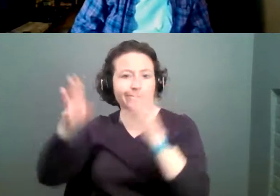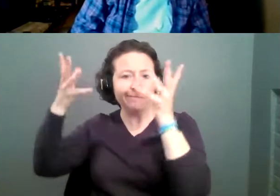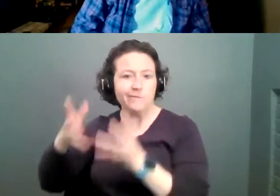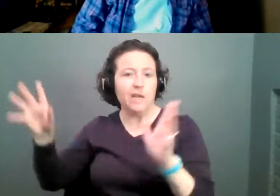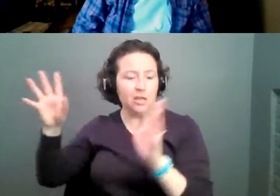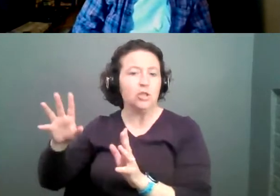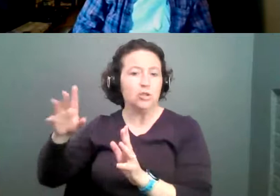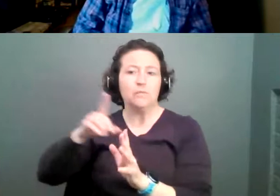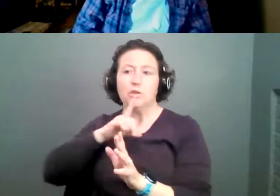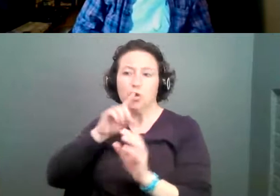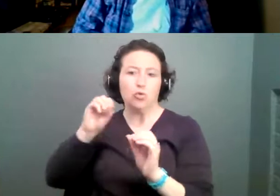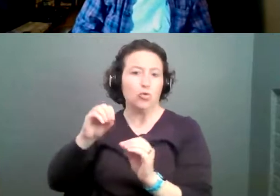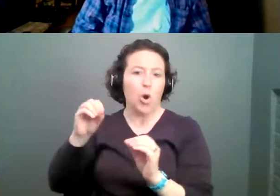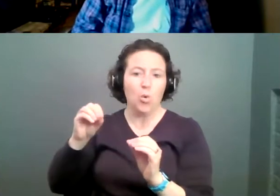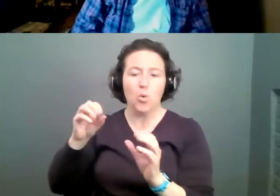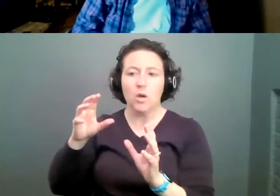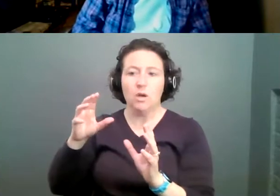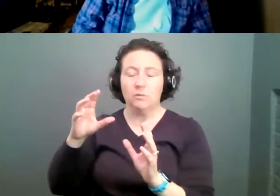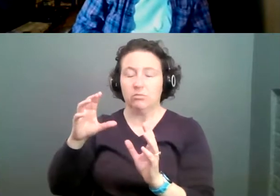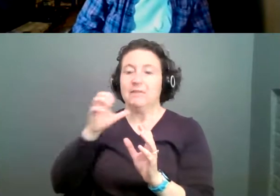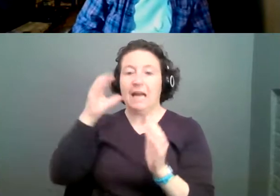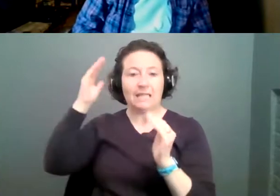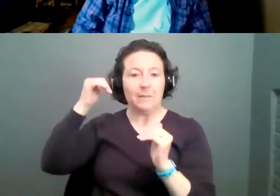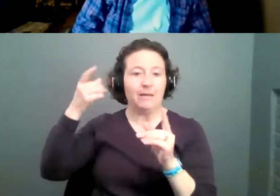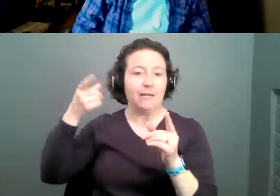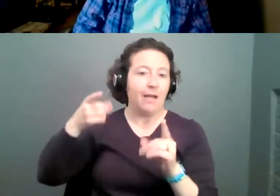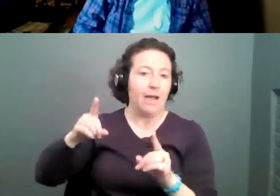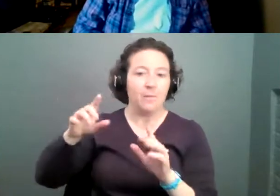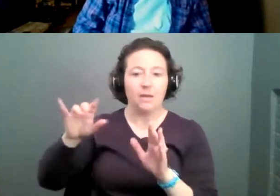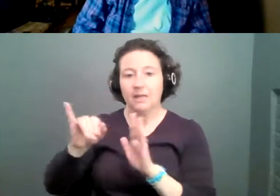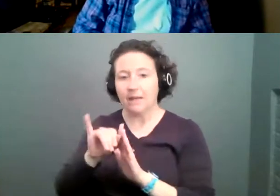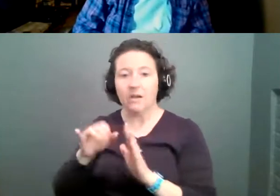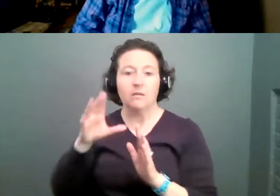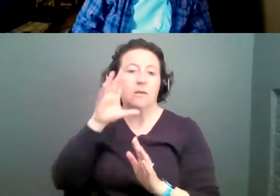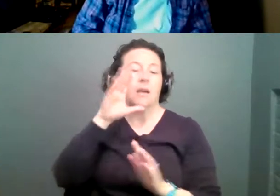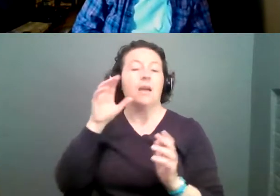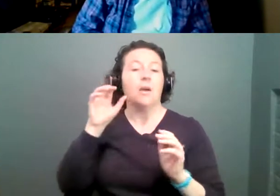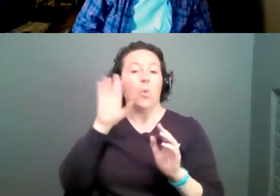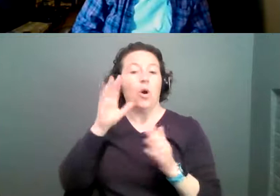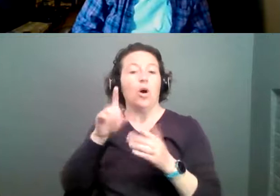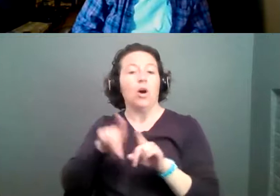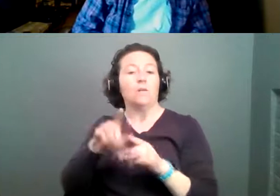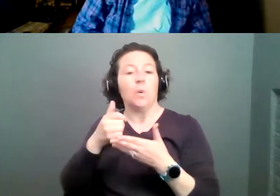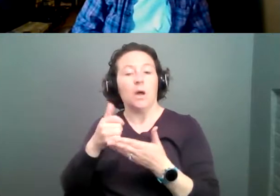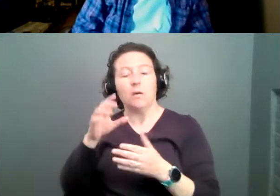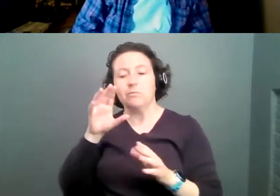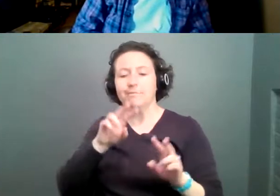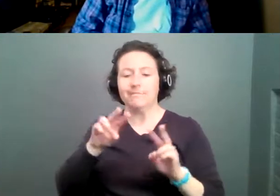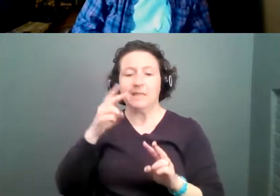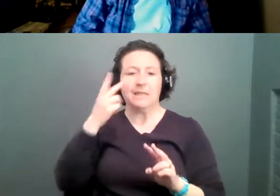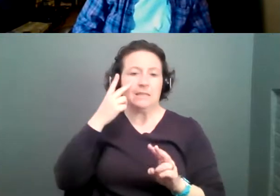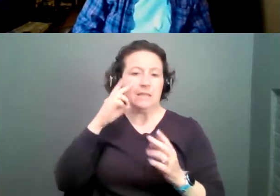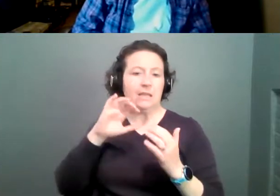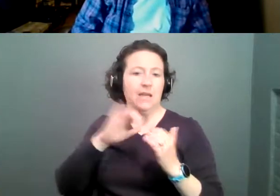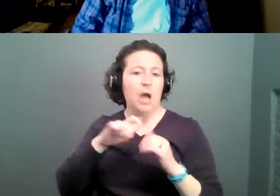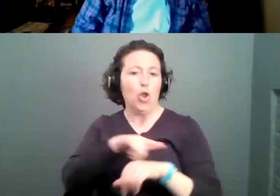unexpected effects are identified and to estimate the duration that this strong clinical